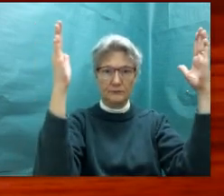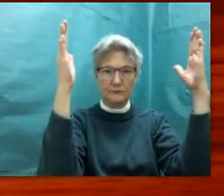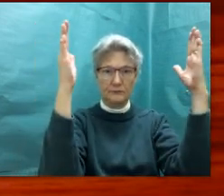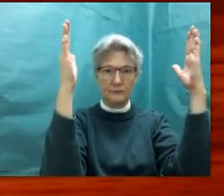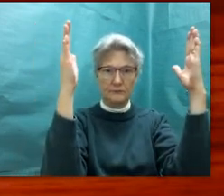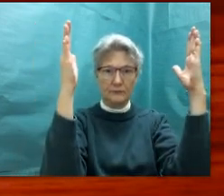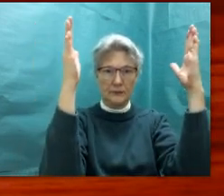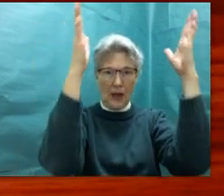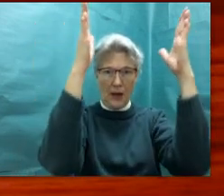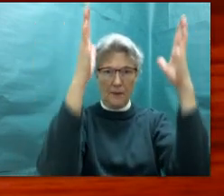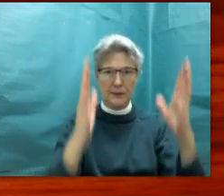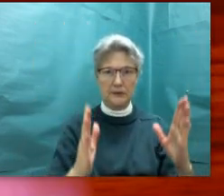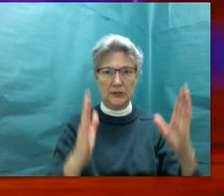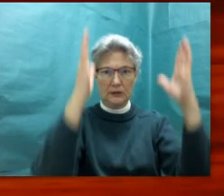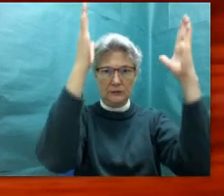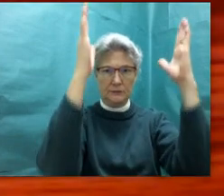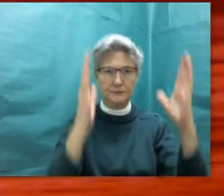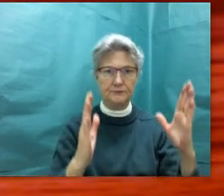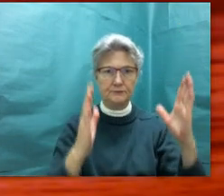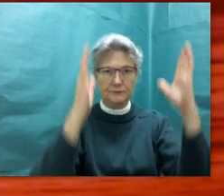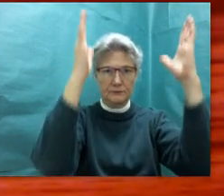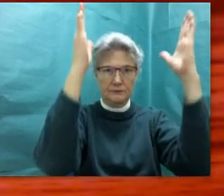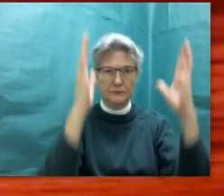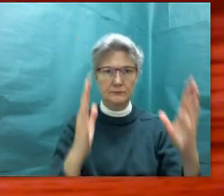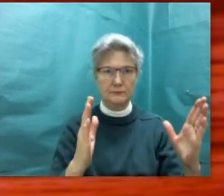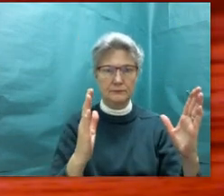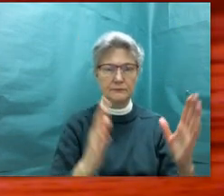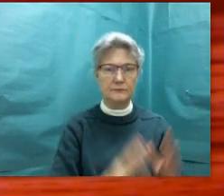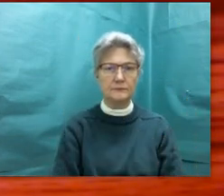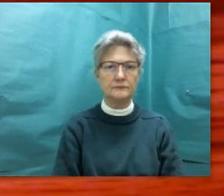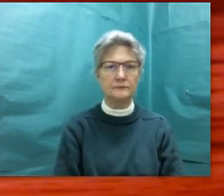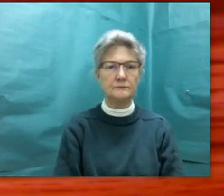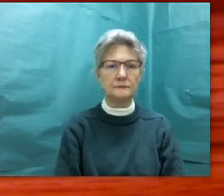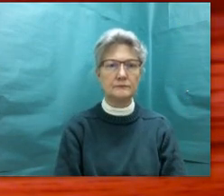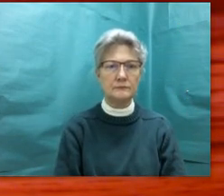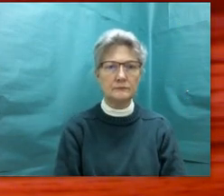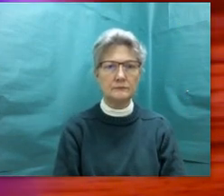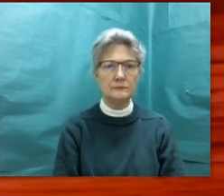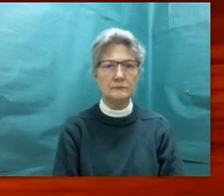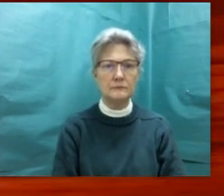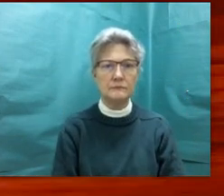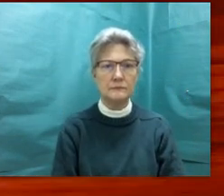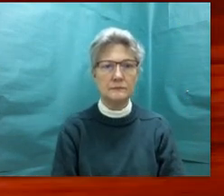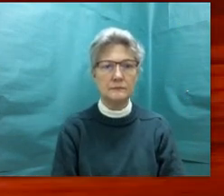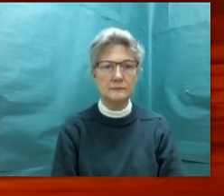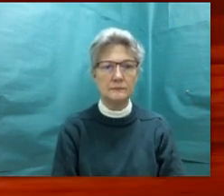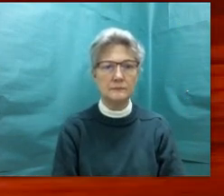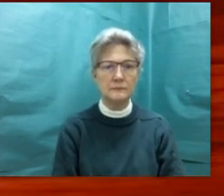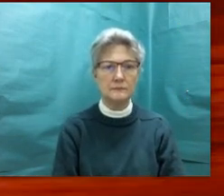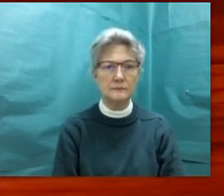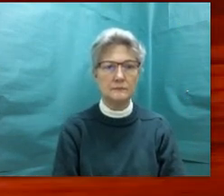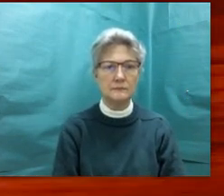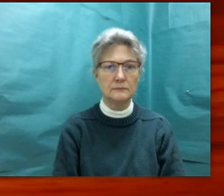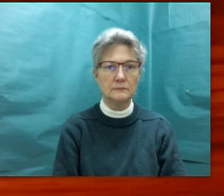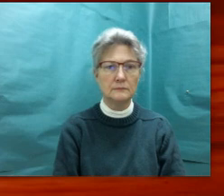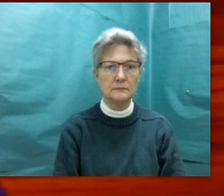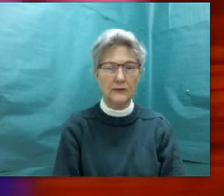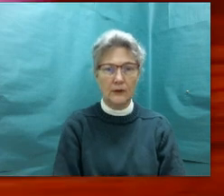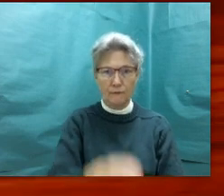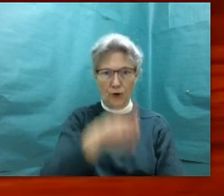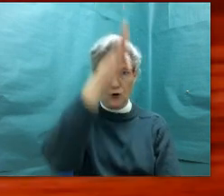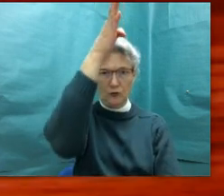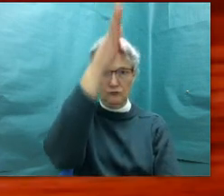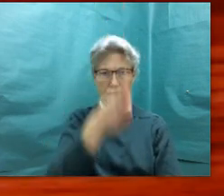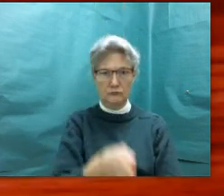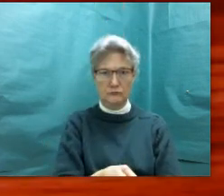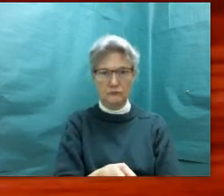Okay, so what I hope you did was, I hope you had your arms up and down. That is vertical.